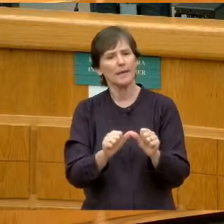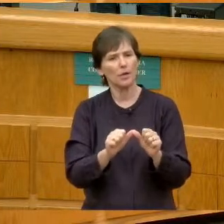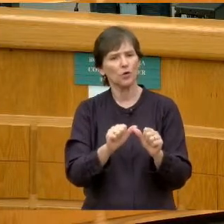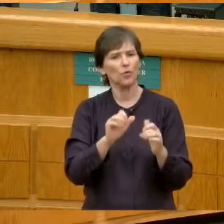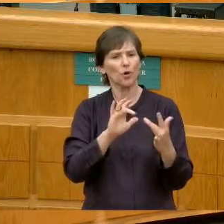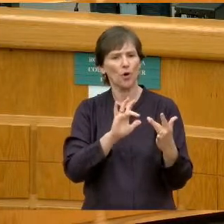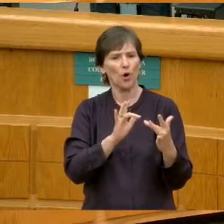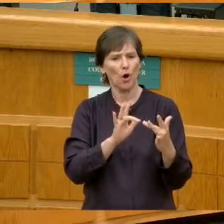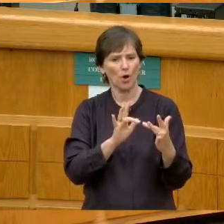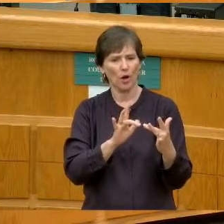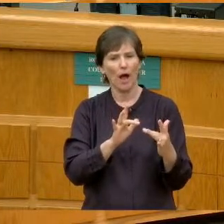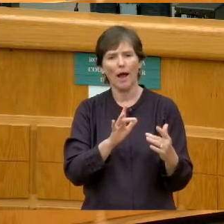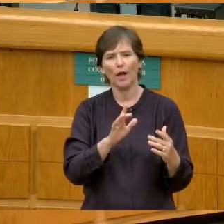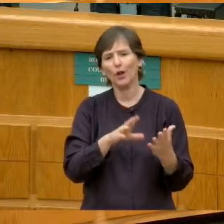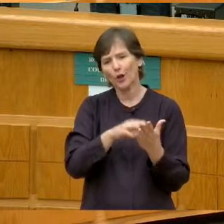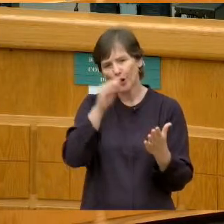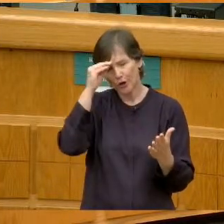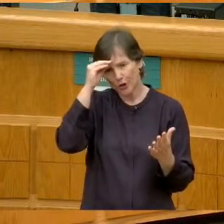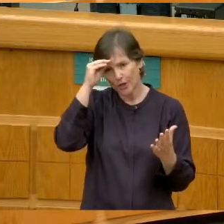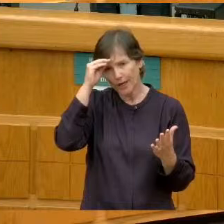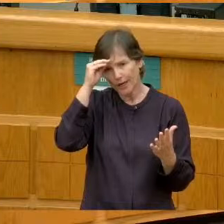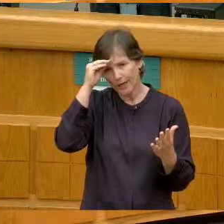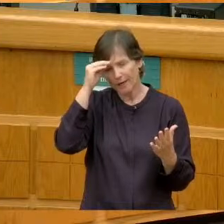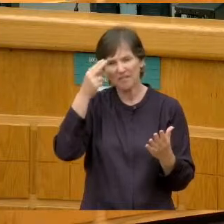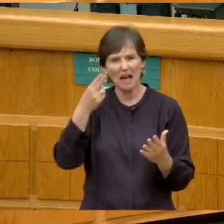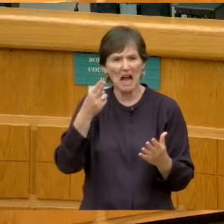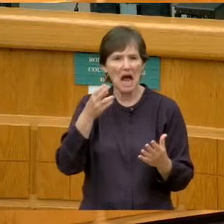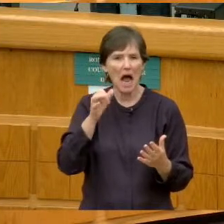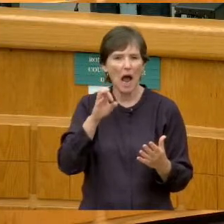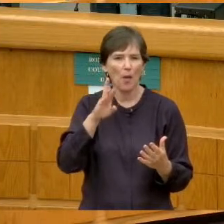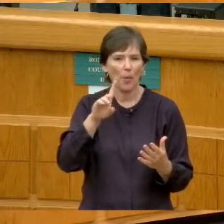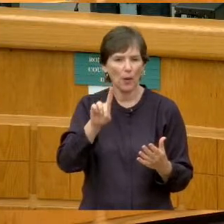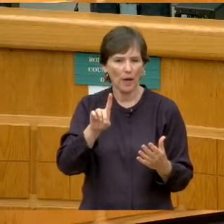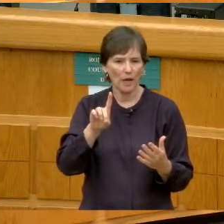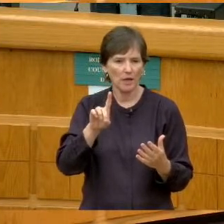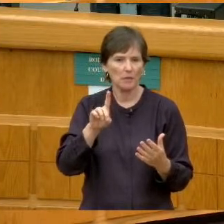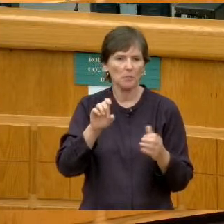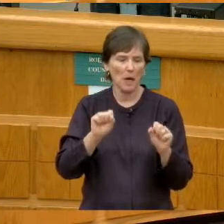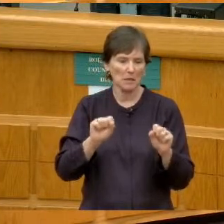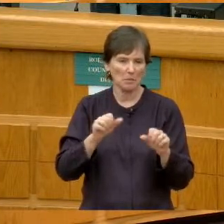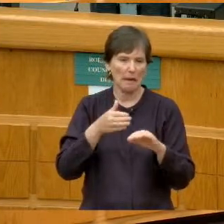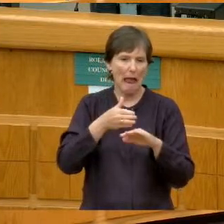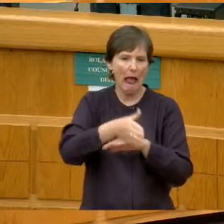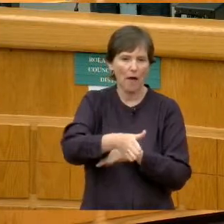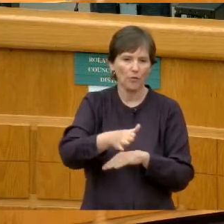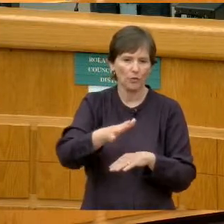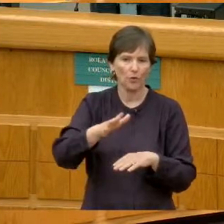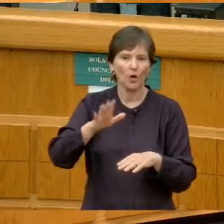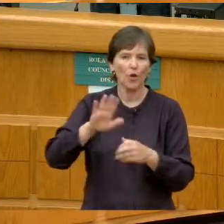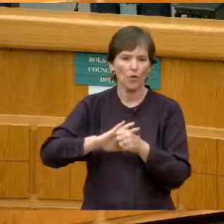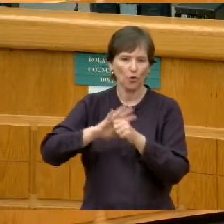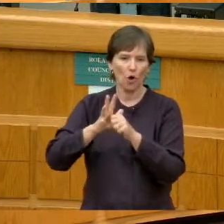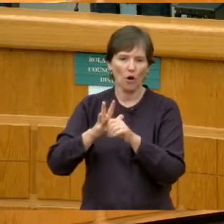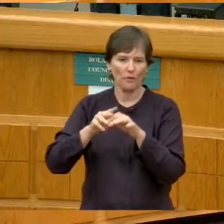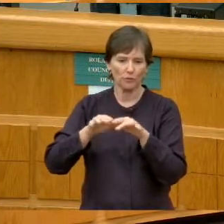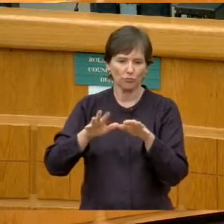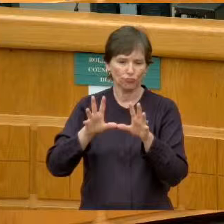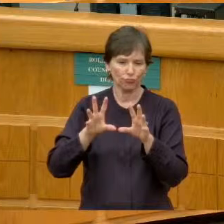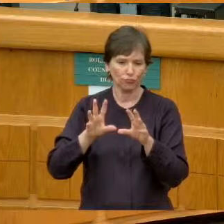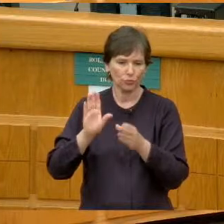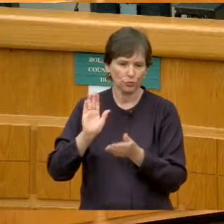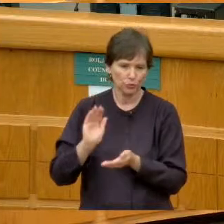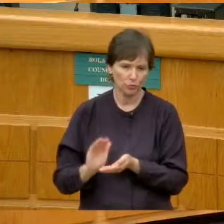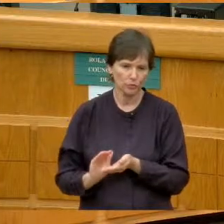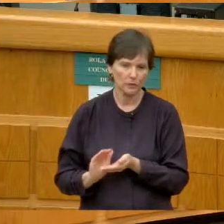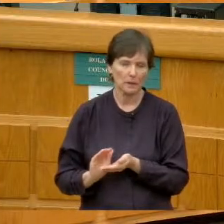down. So the emergency school board meeting next Tuesday is more about getting information on